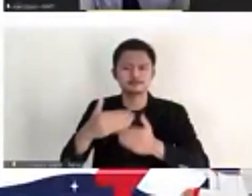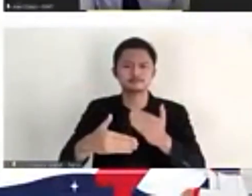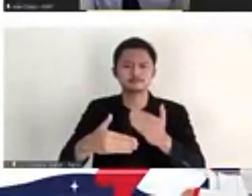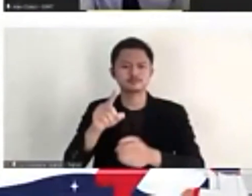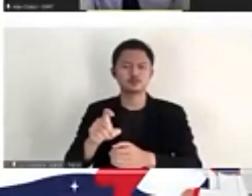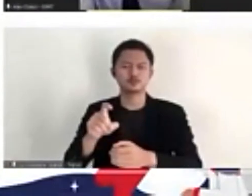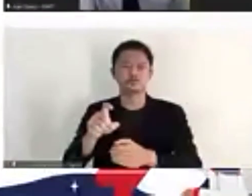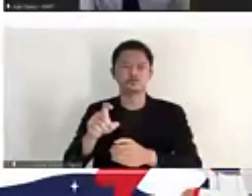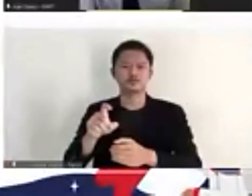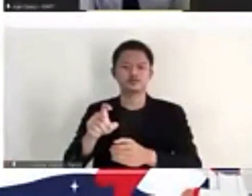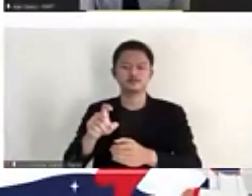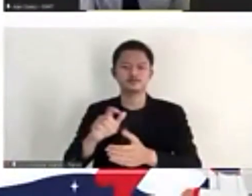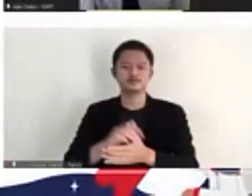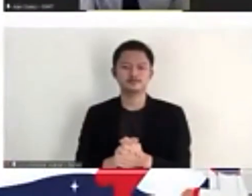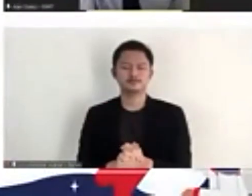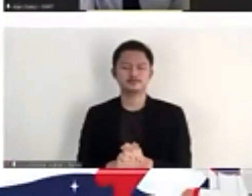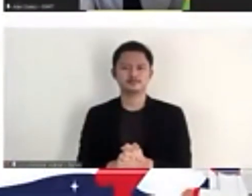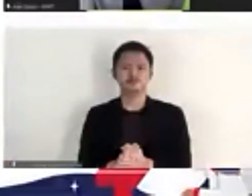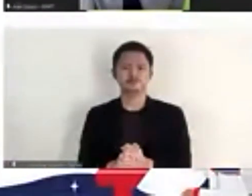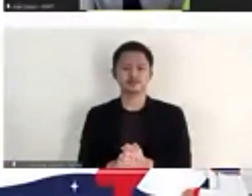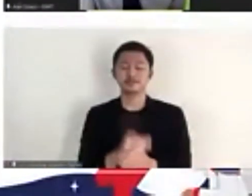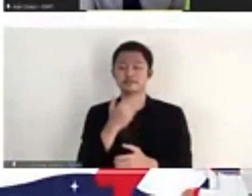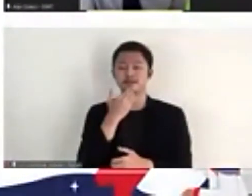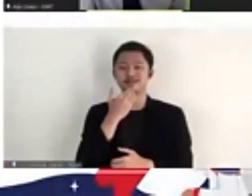oven please like